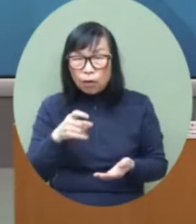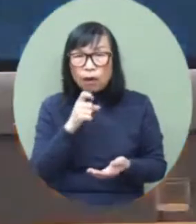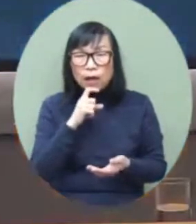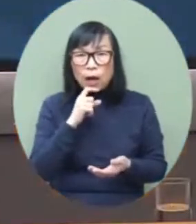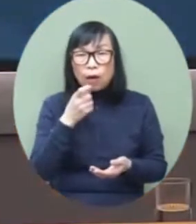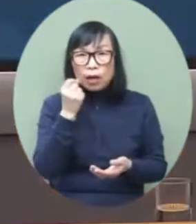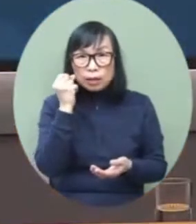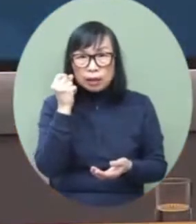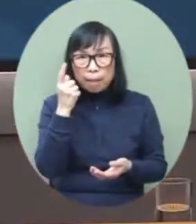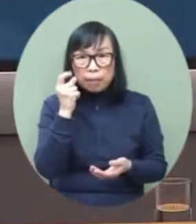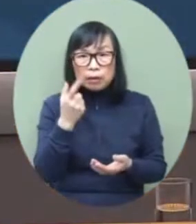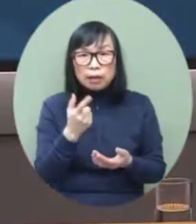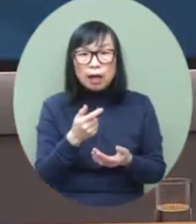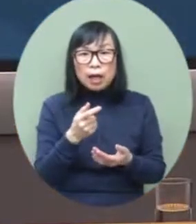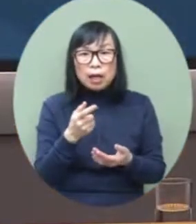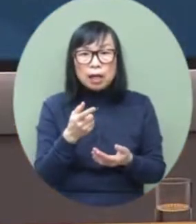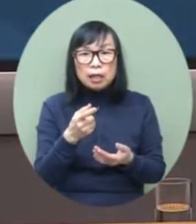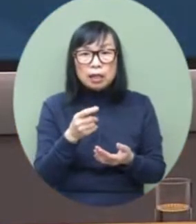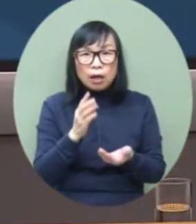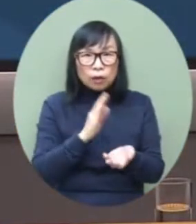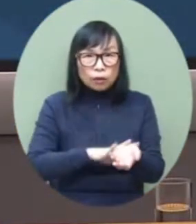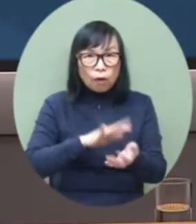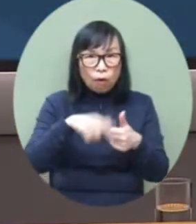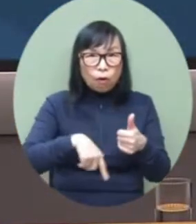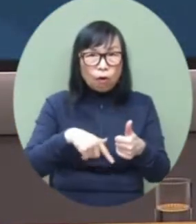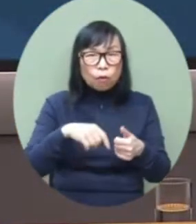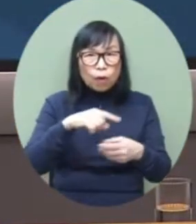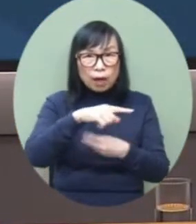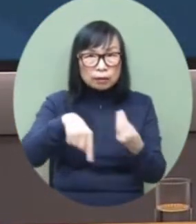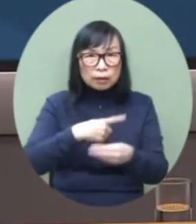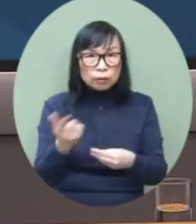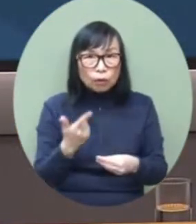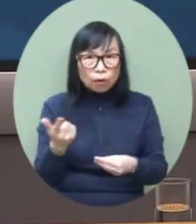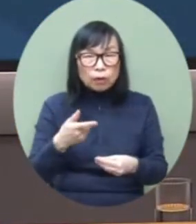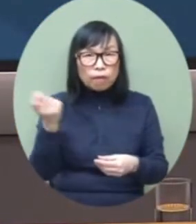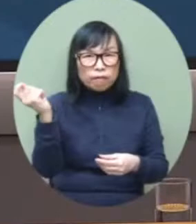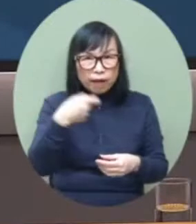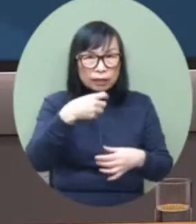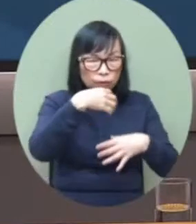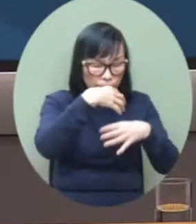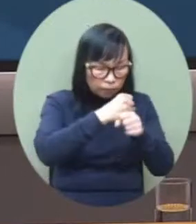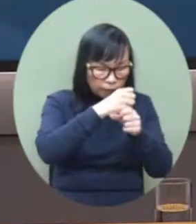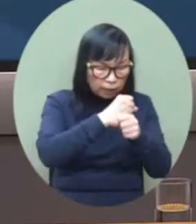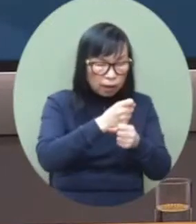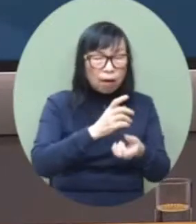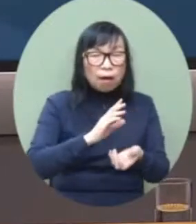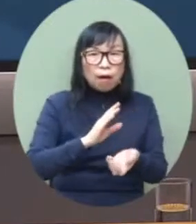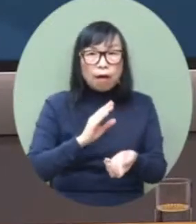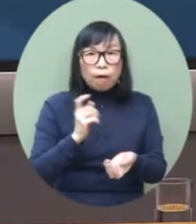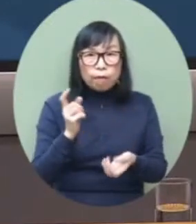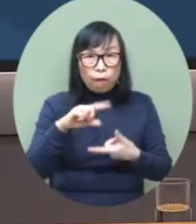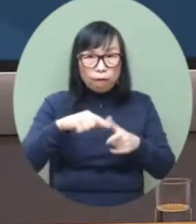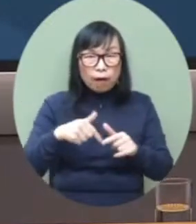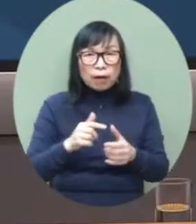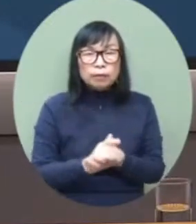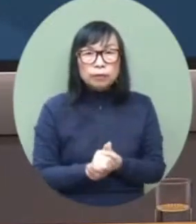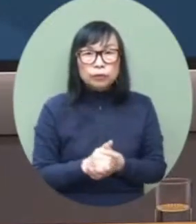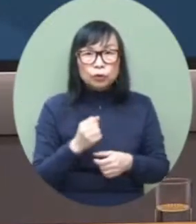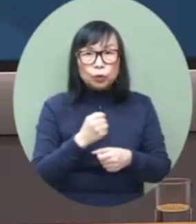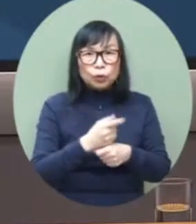rapid testing has been conducted in many parts of the world. They had done testing in different